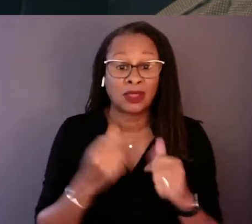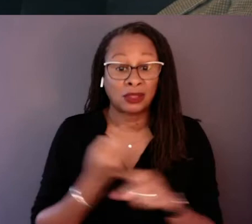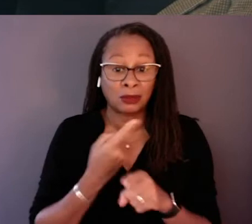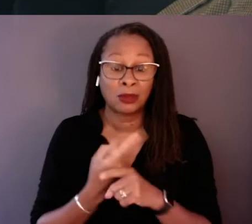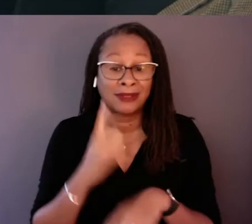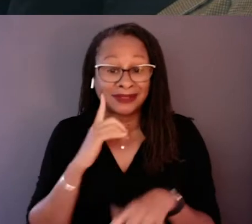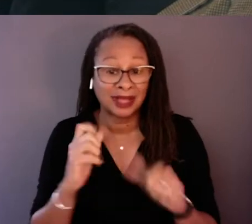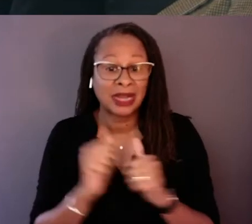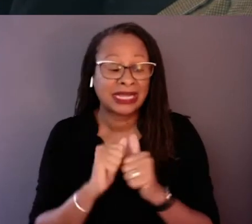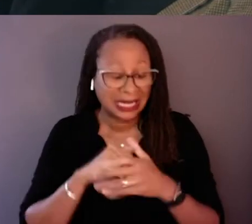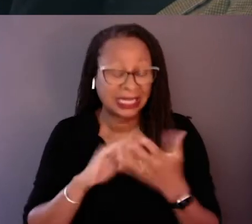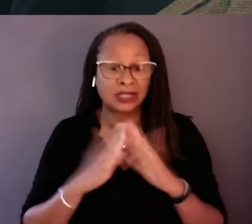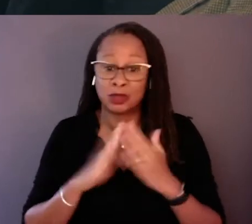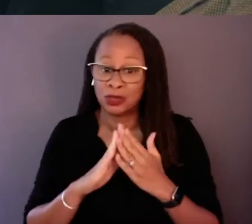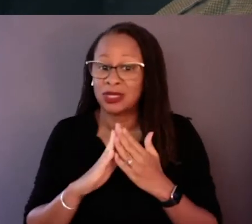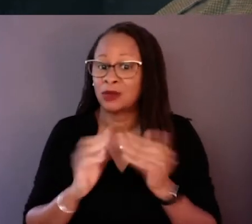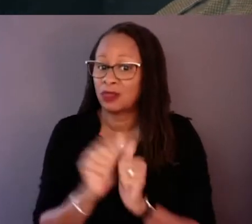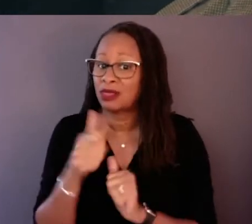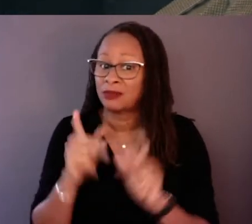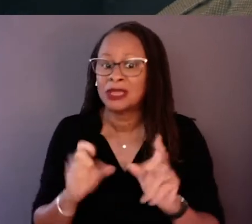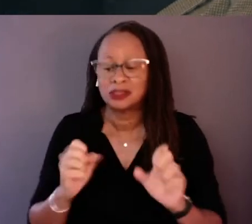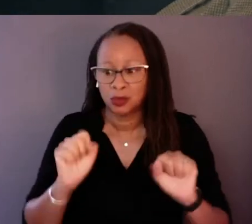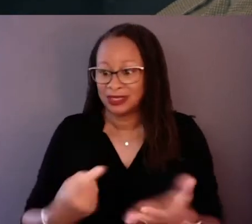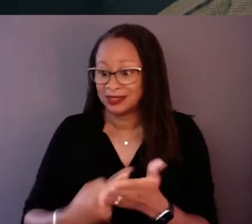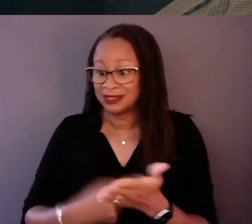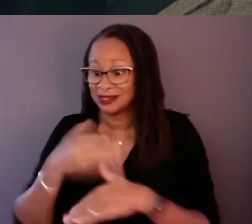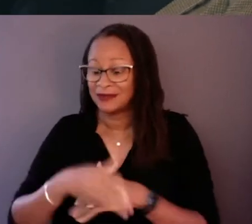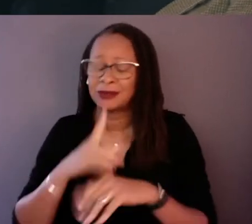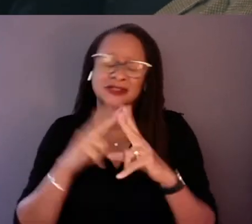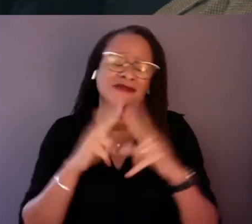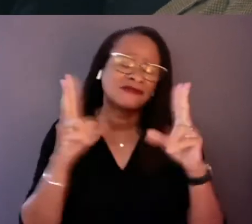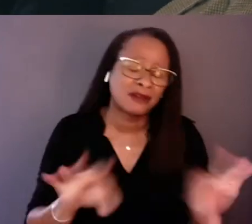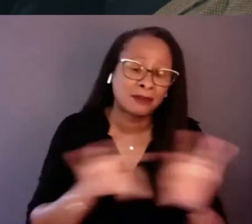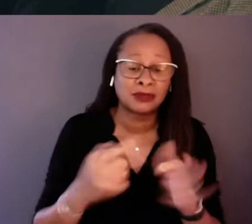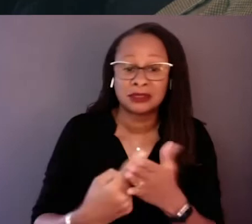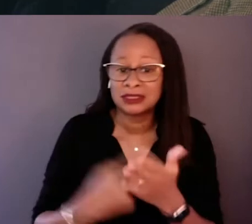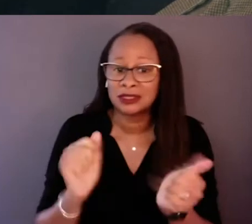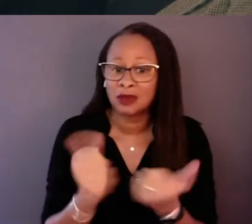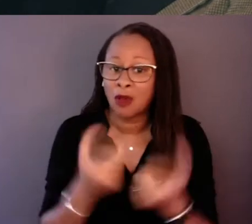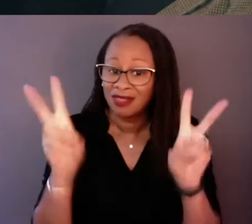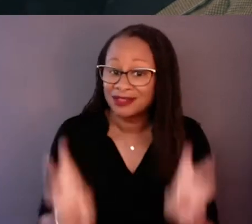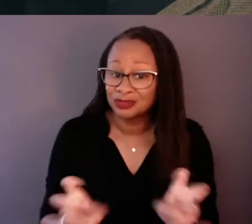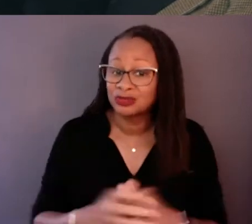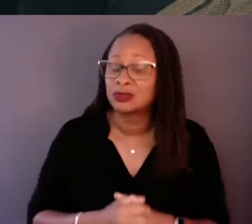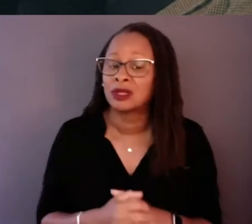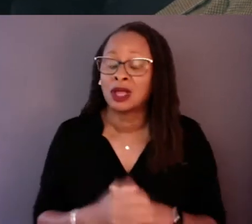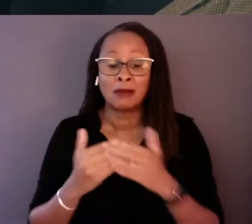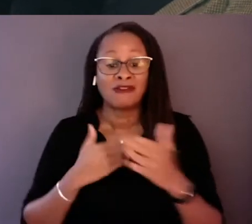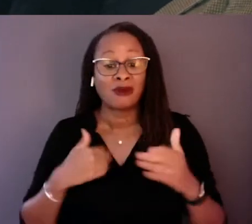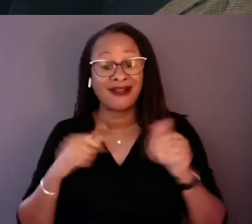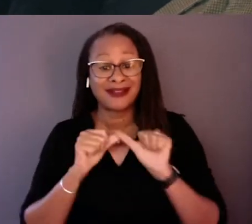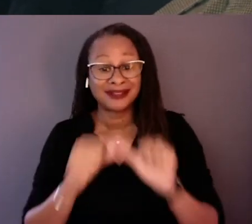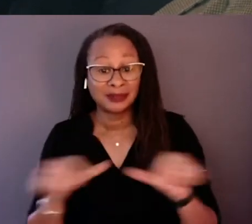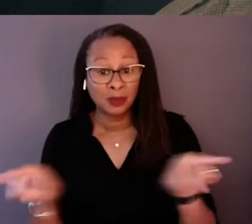with other people, and so that we can talk about it afterwards, because it is really important to talk about these issues. And before I continue as well, just